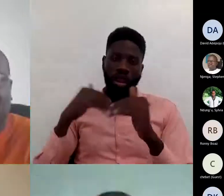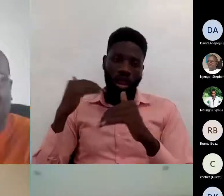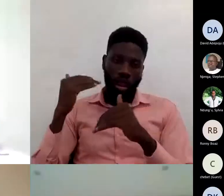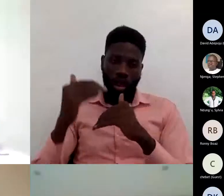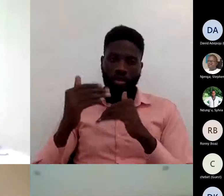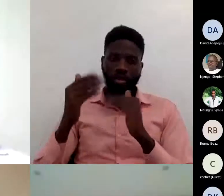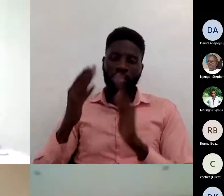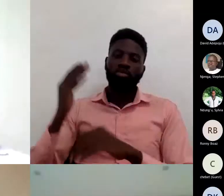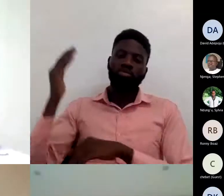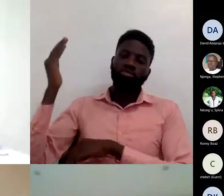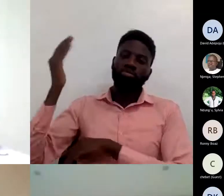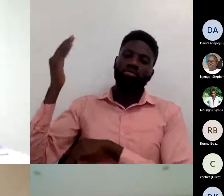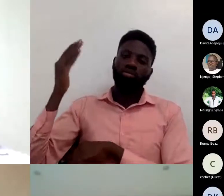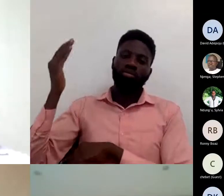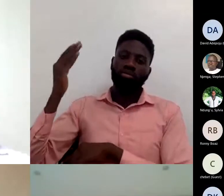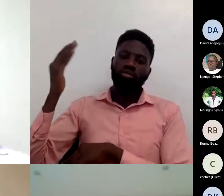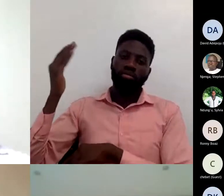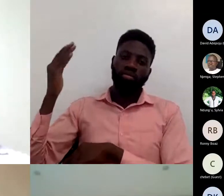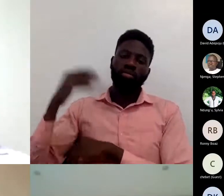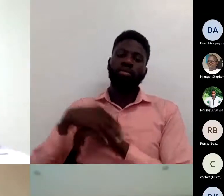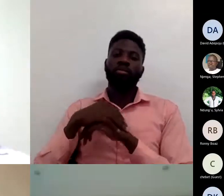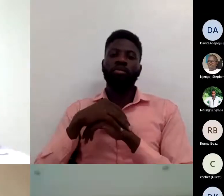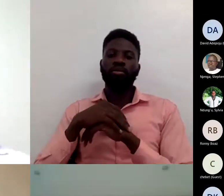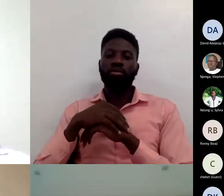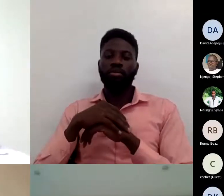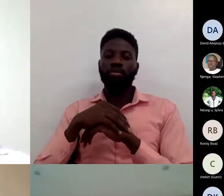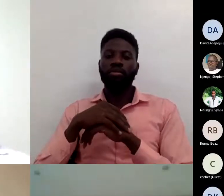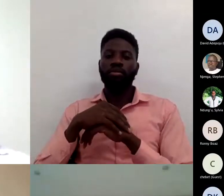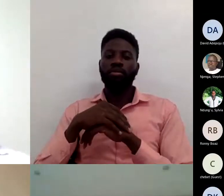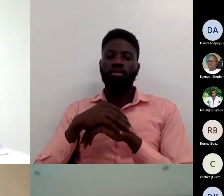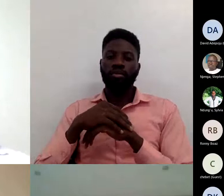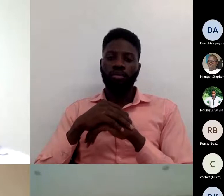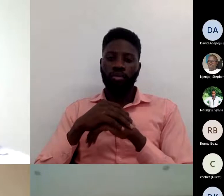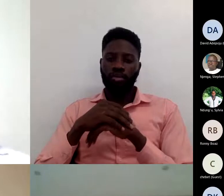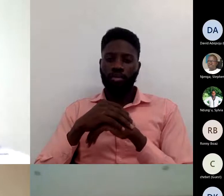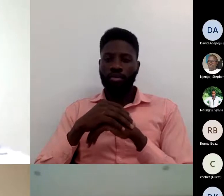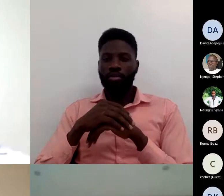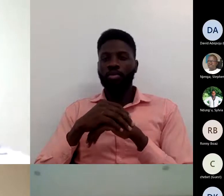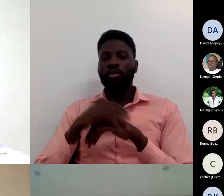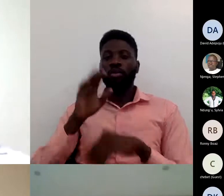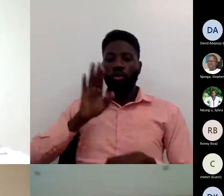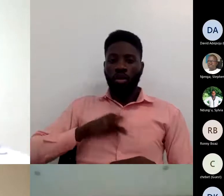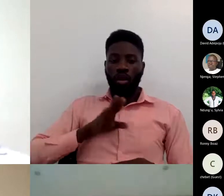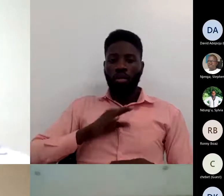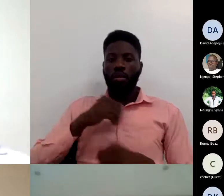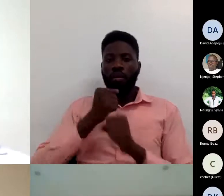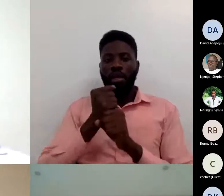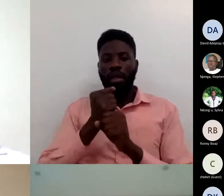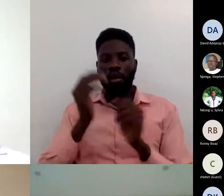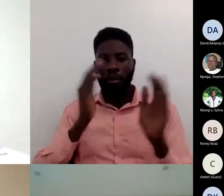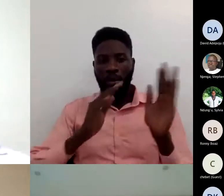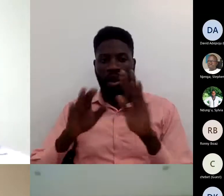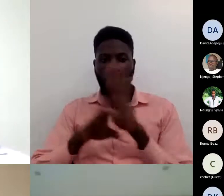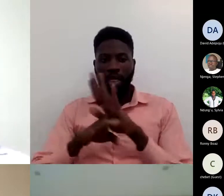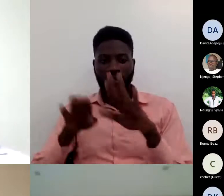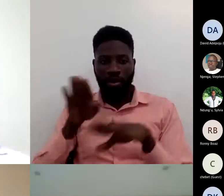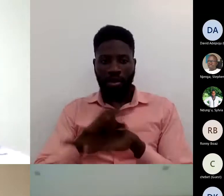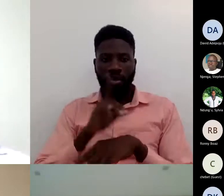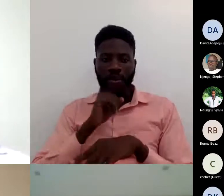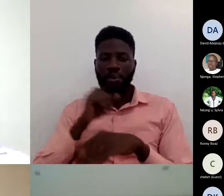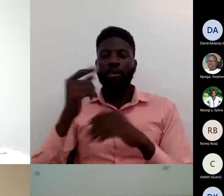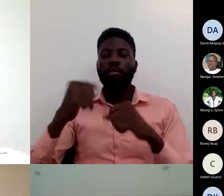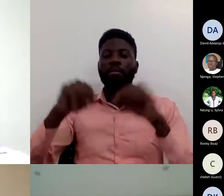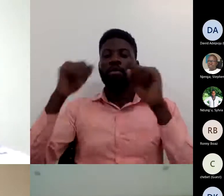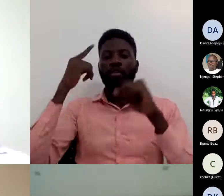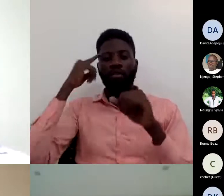panelist. She has been the woman who helped put all of this together. She is the head of